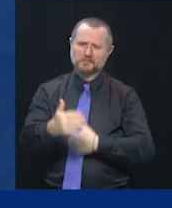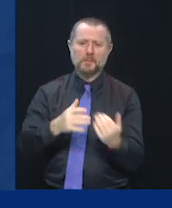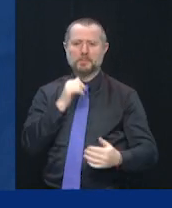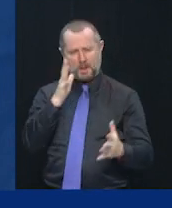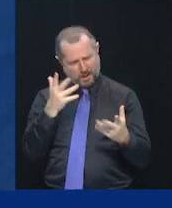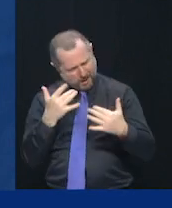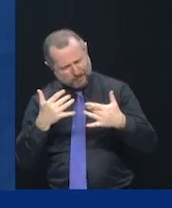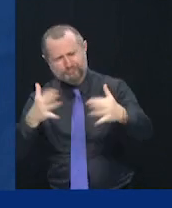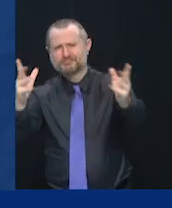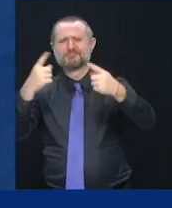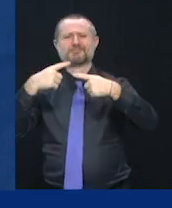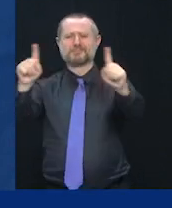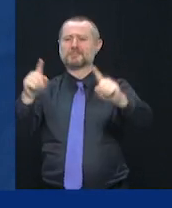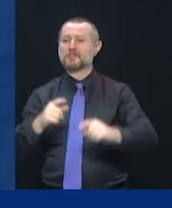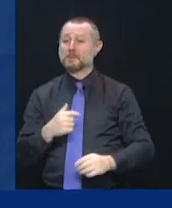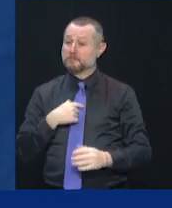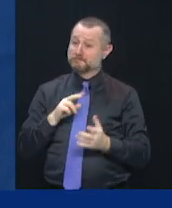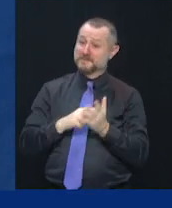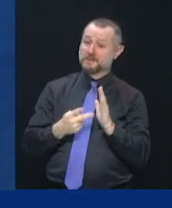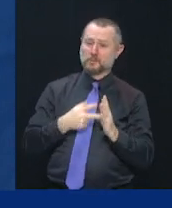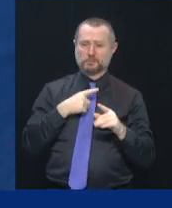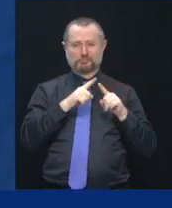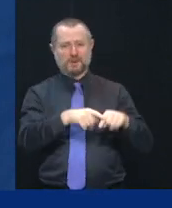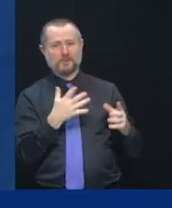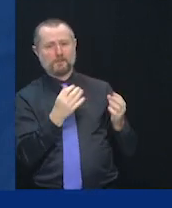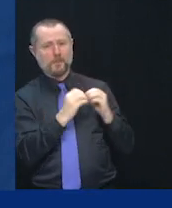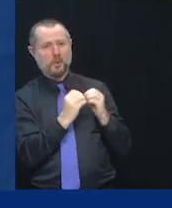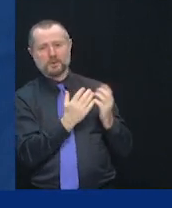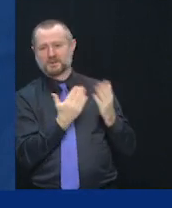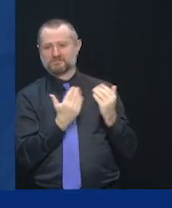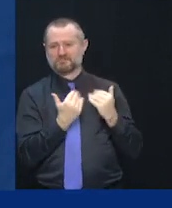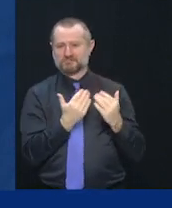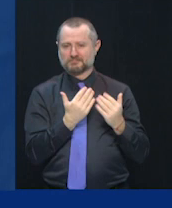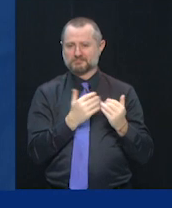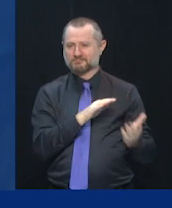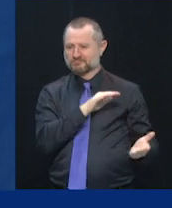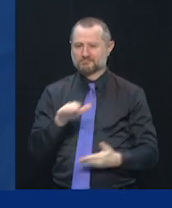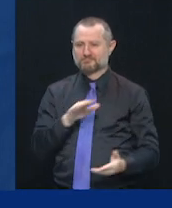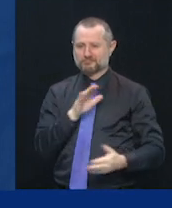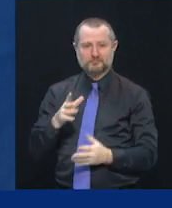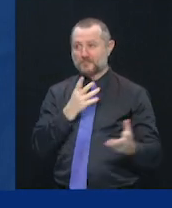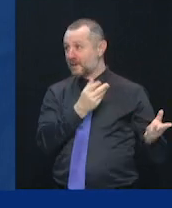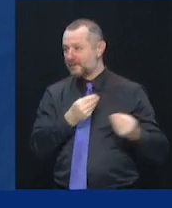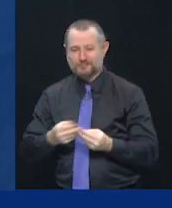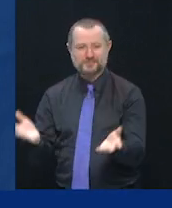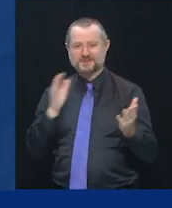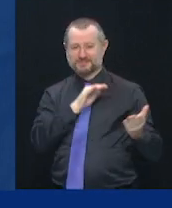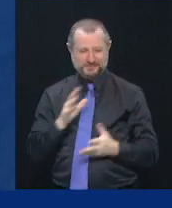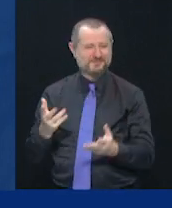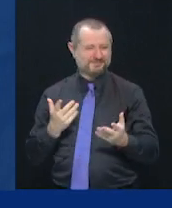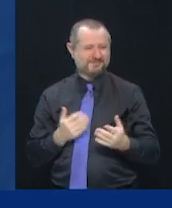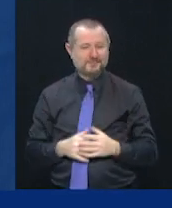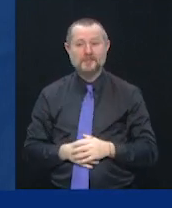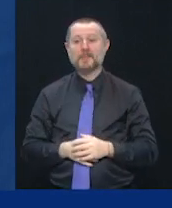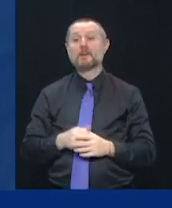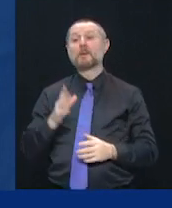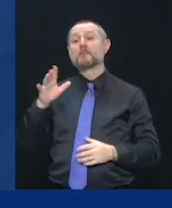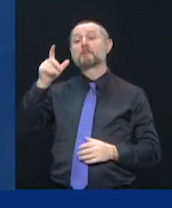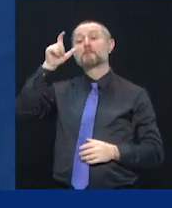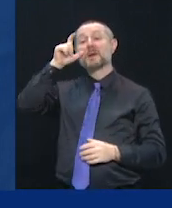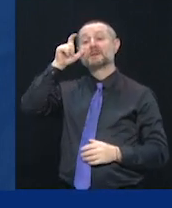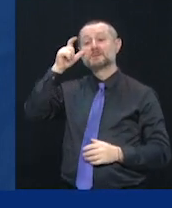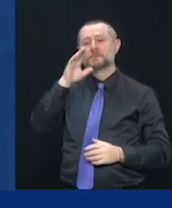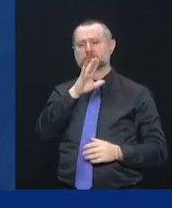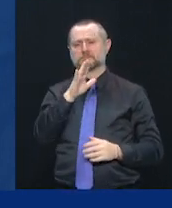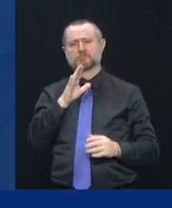we're reliant on the supply. And the more supply we get, the more we can vaccinate. And the Biden administration is working very hard